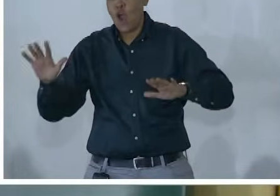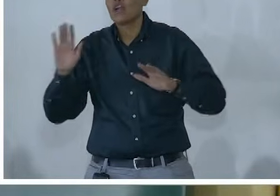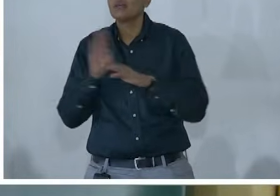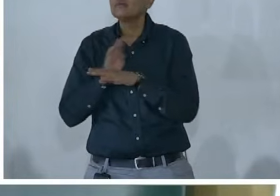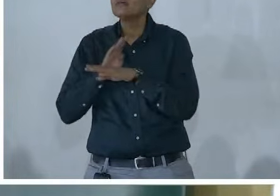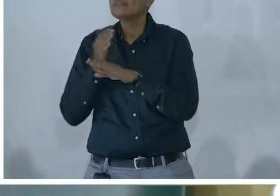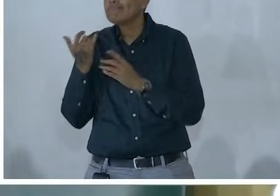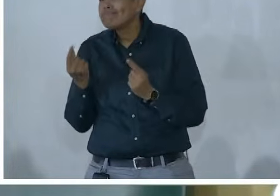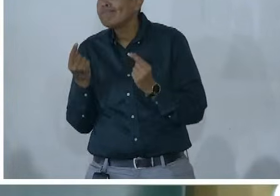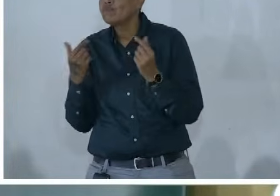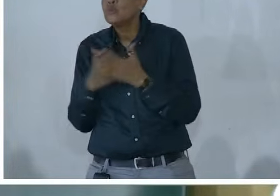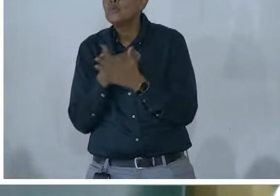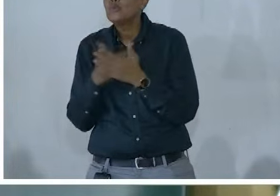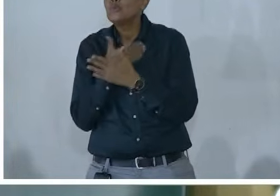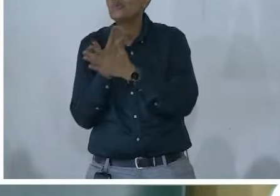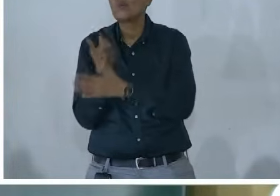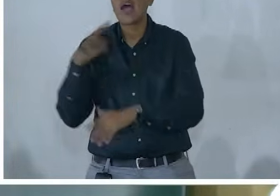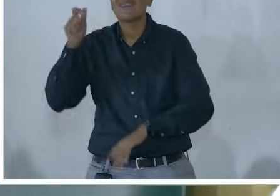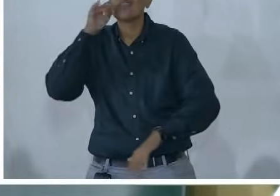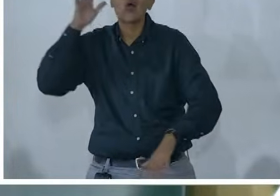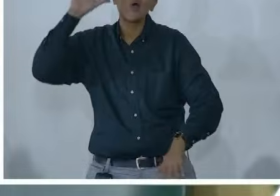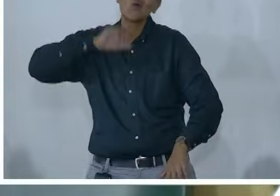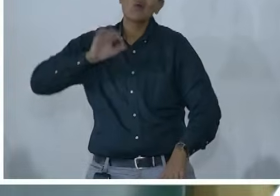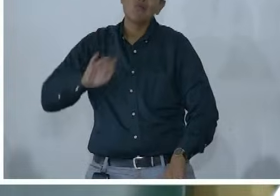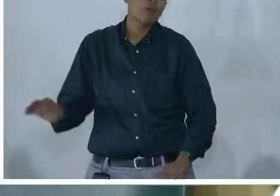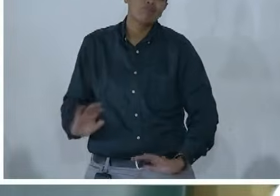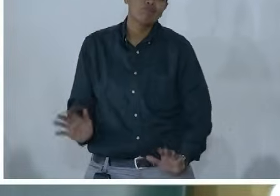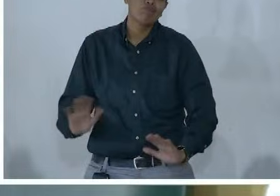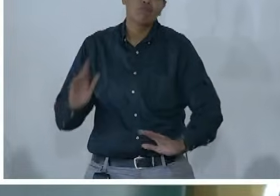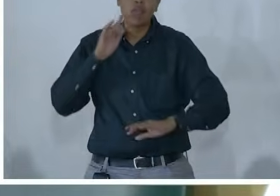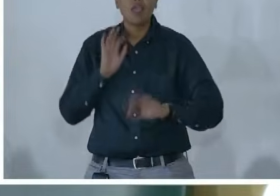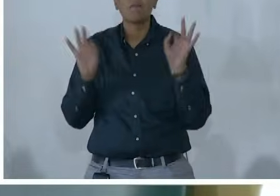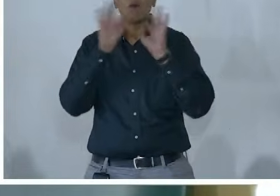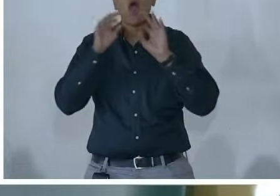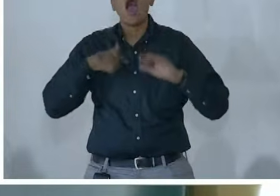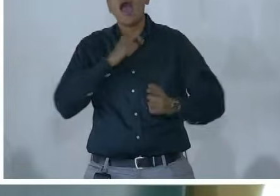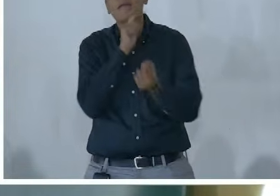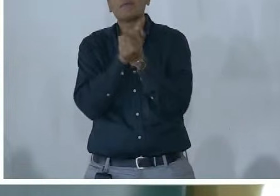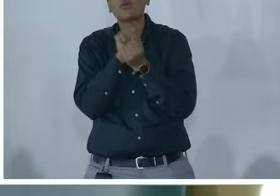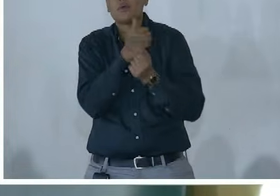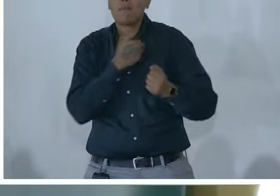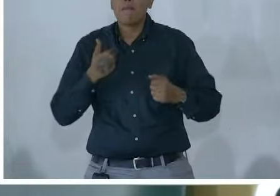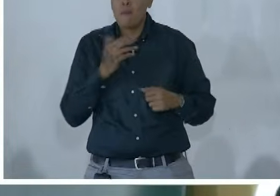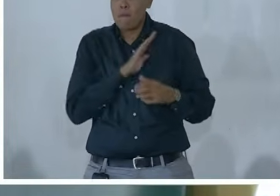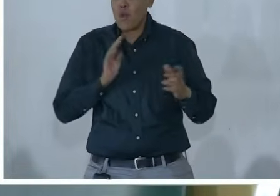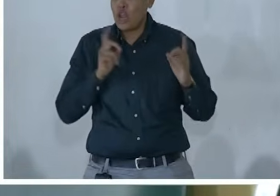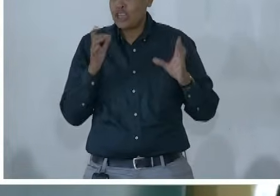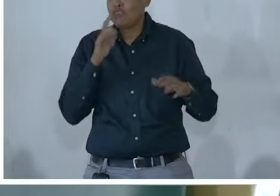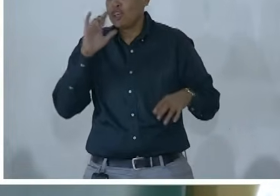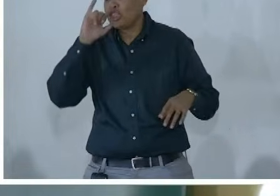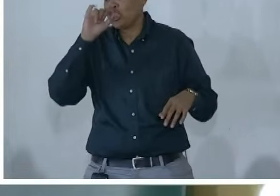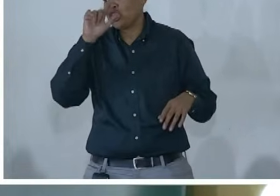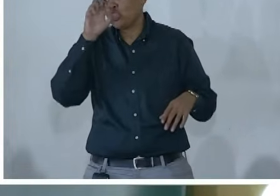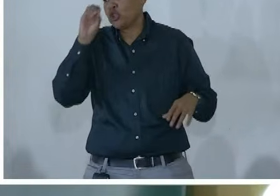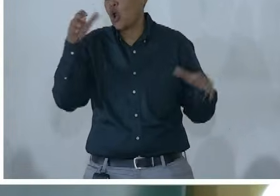industrial production. Importantly, I was able to meet members with the board of directors of the JISTV Group, including the